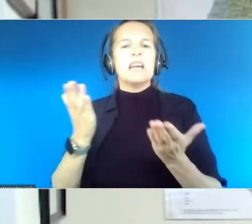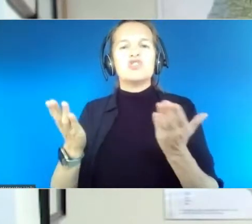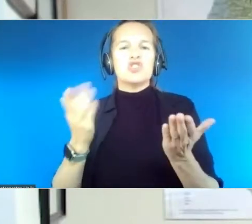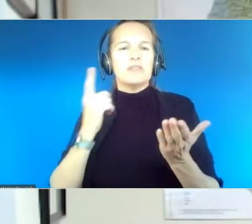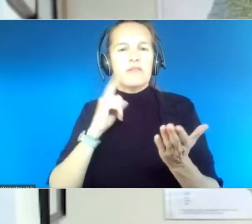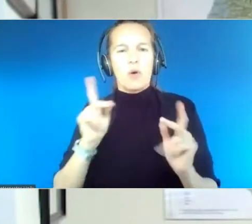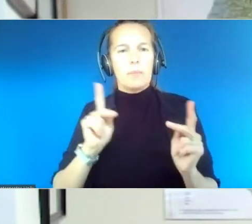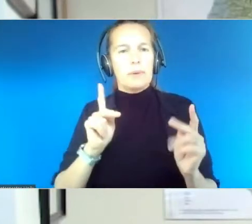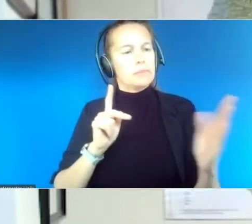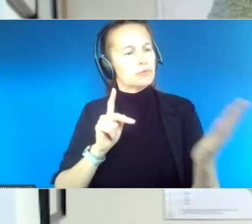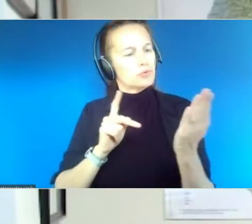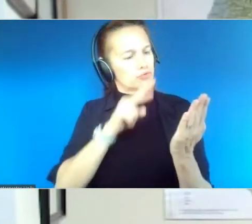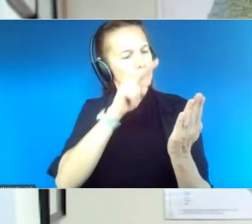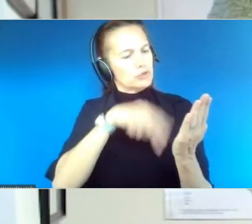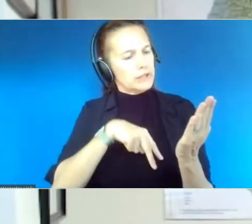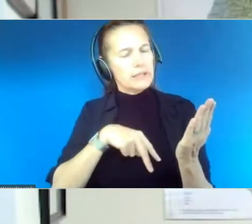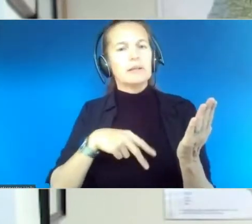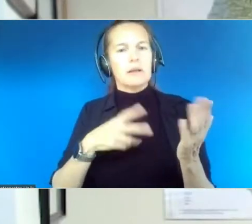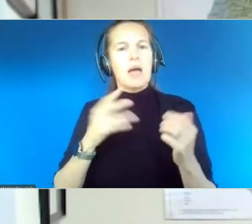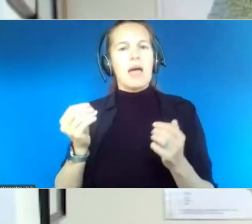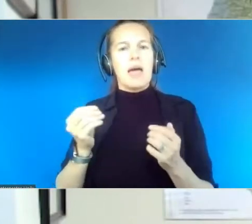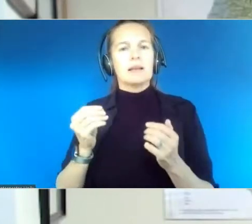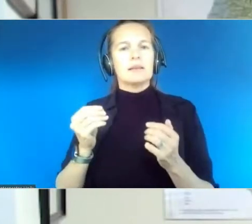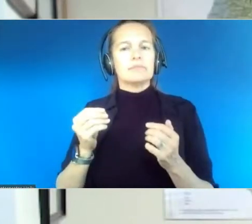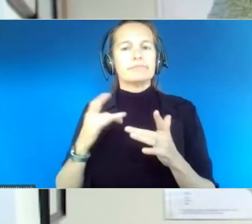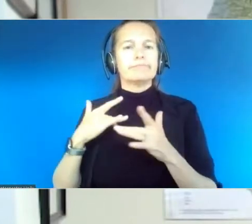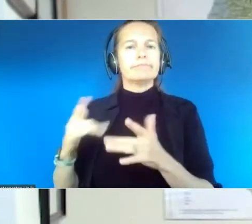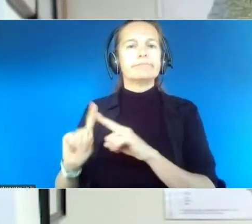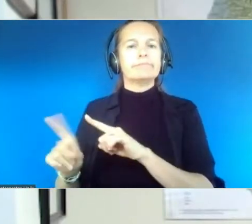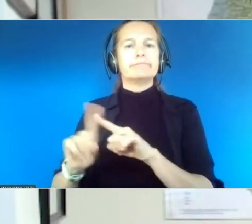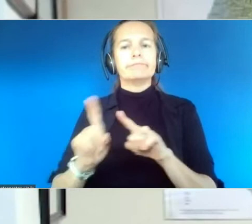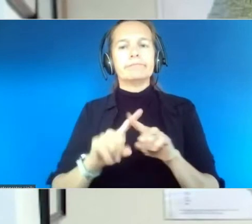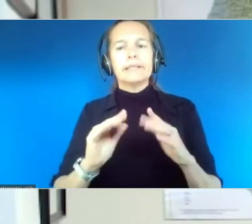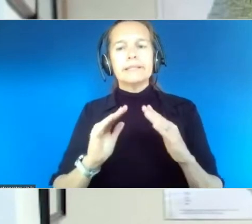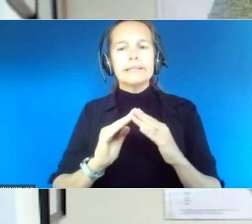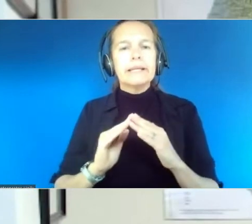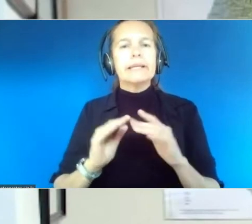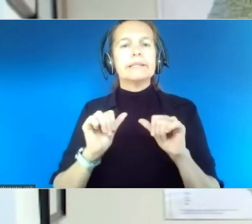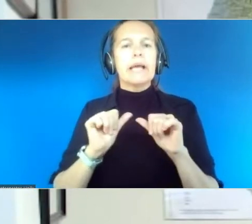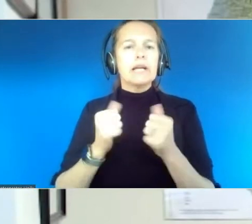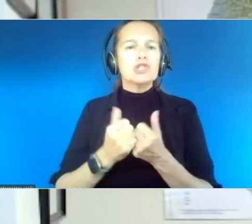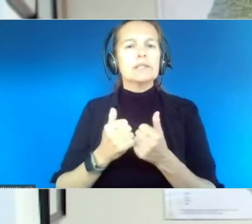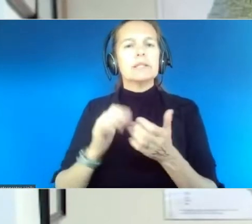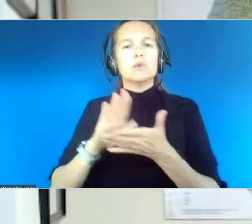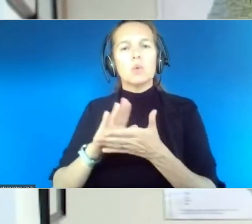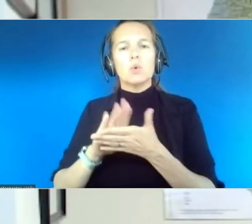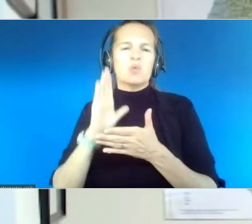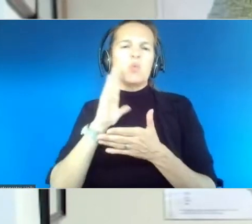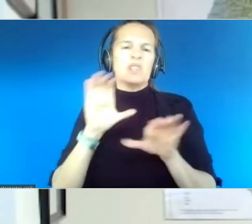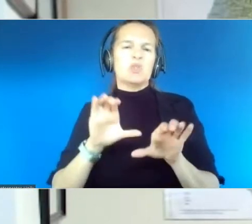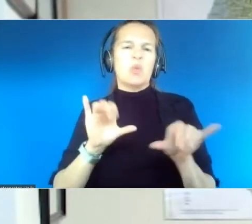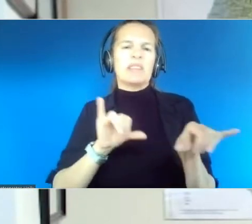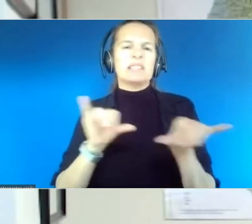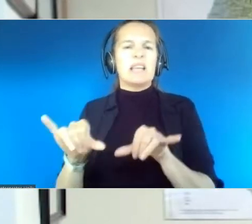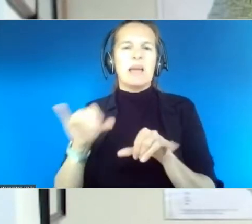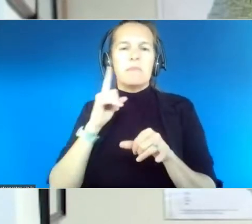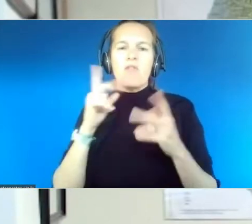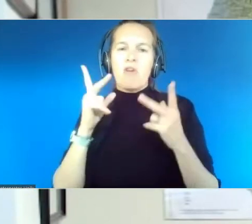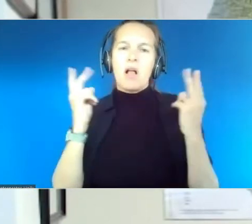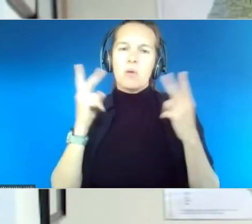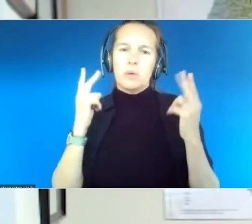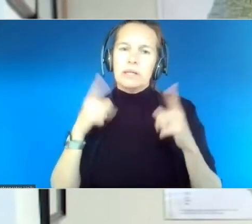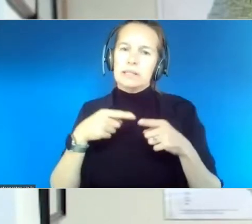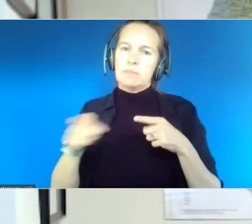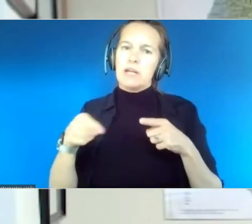read. And I know our cities and other agencies, the schools, will also do that, especially for Halloween. We want to